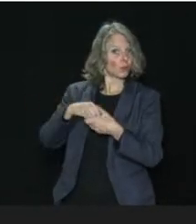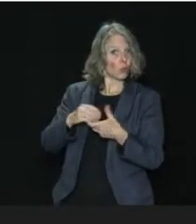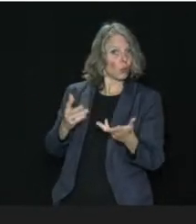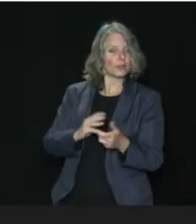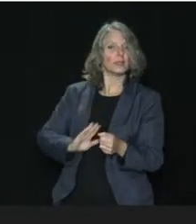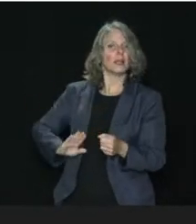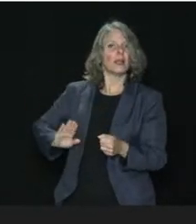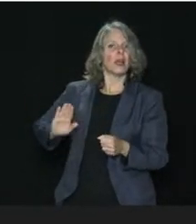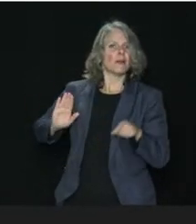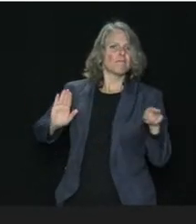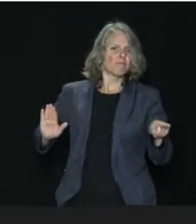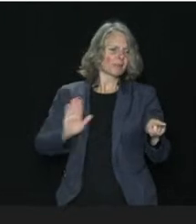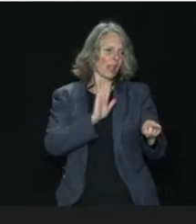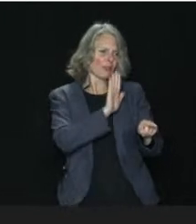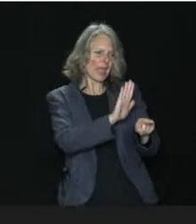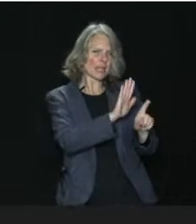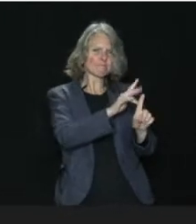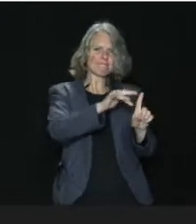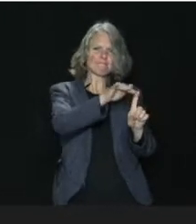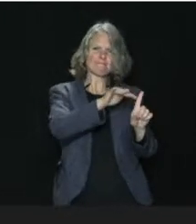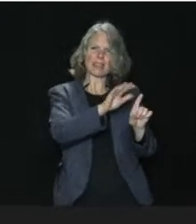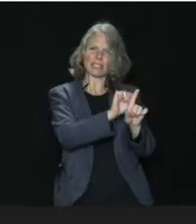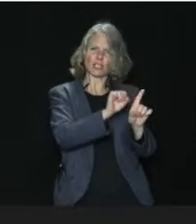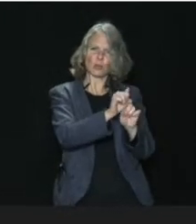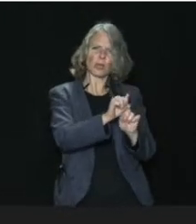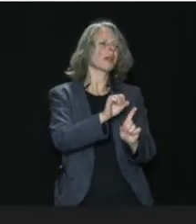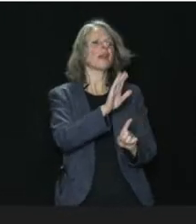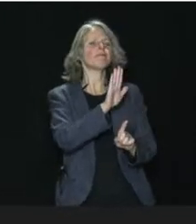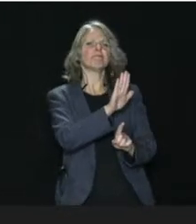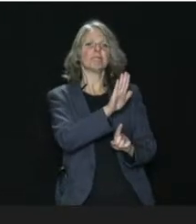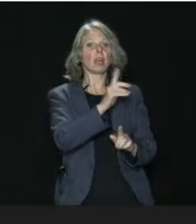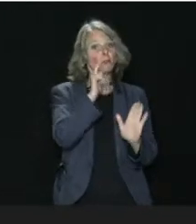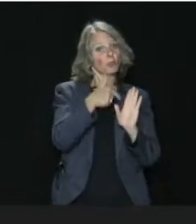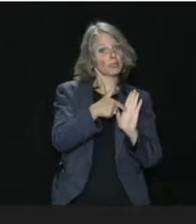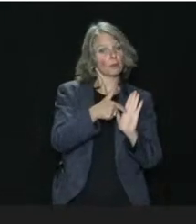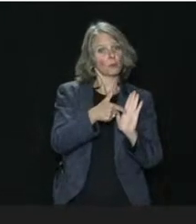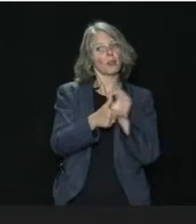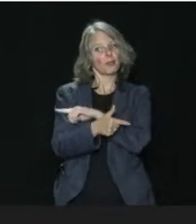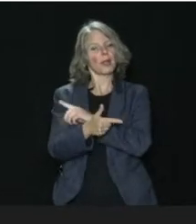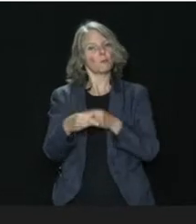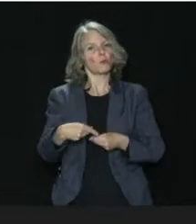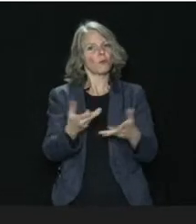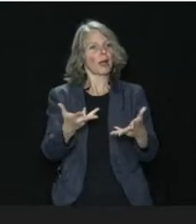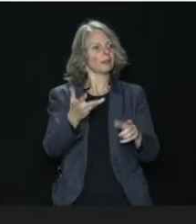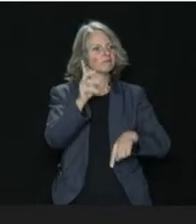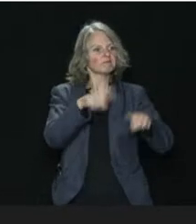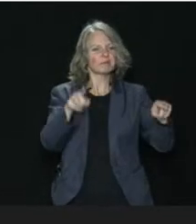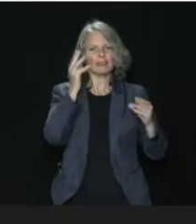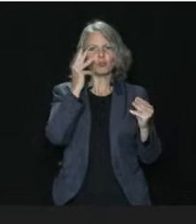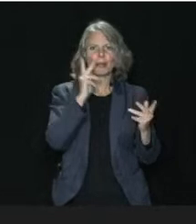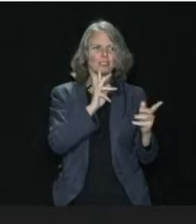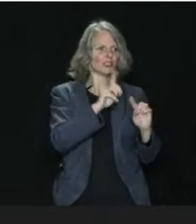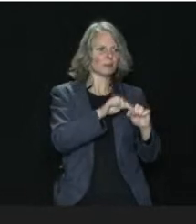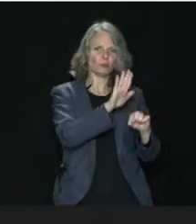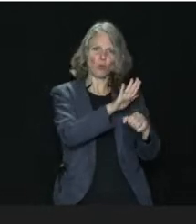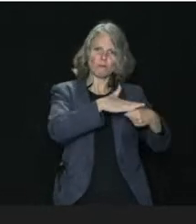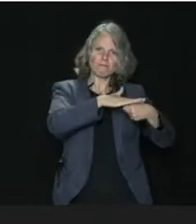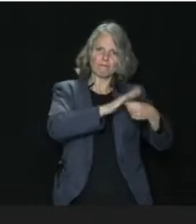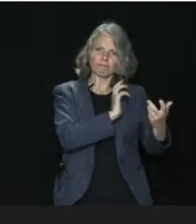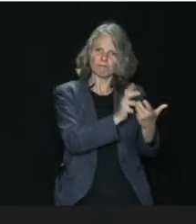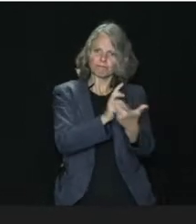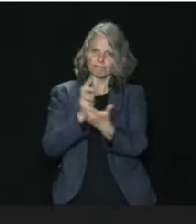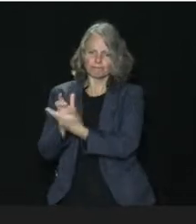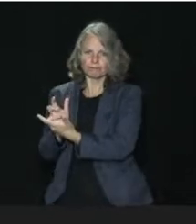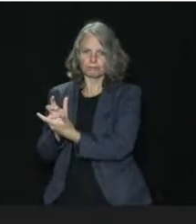specific circumstances in terms of their access that they're providing to the different populations. So that by the time it gets